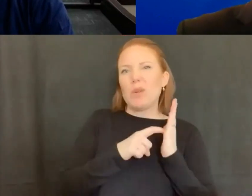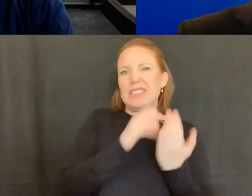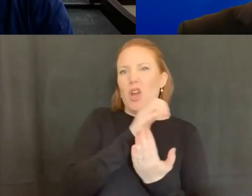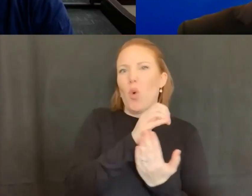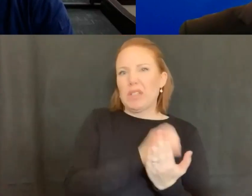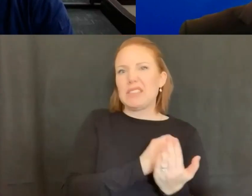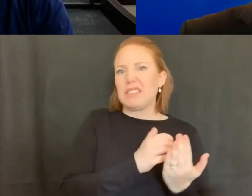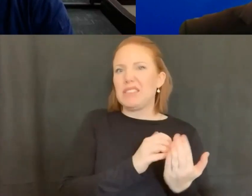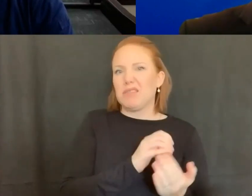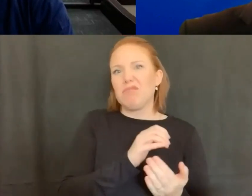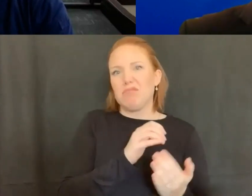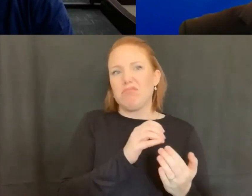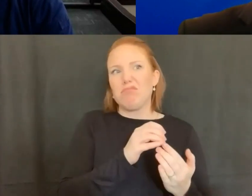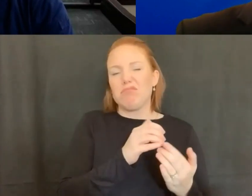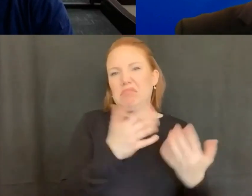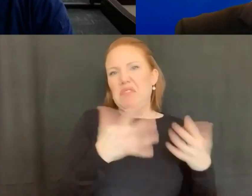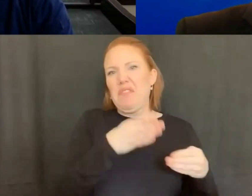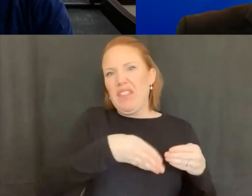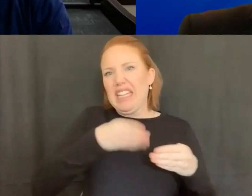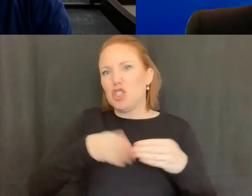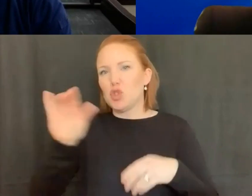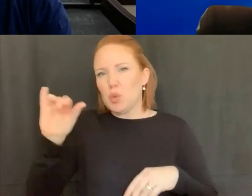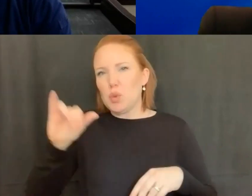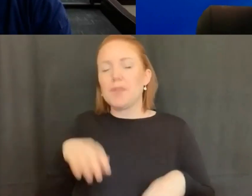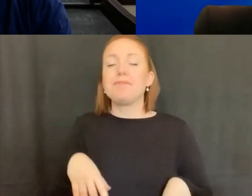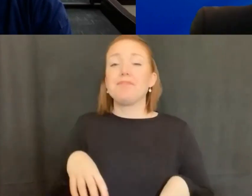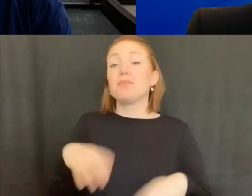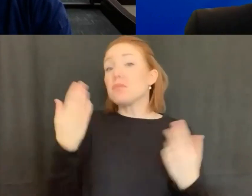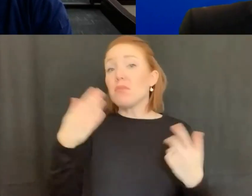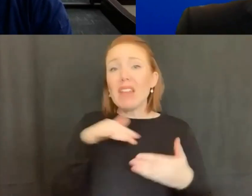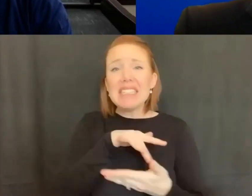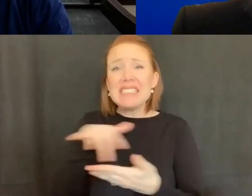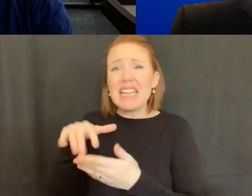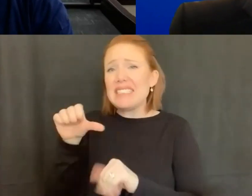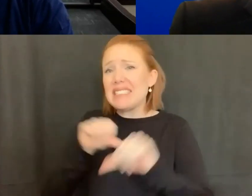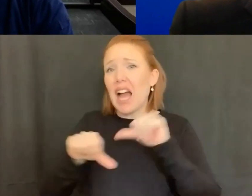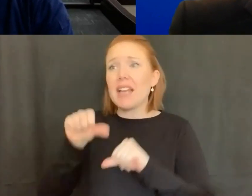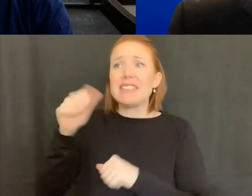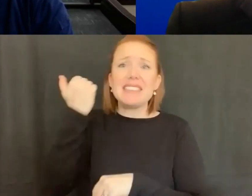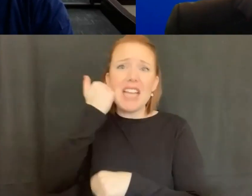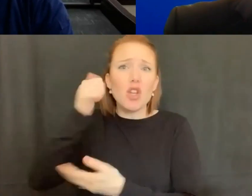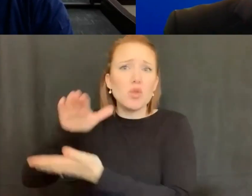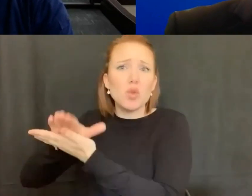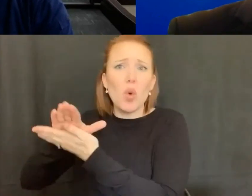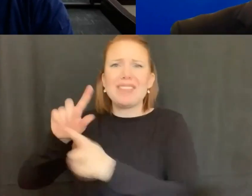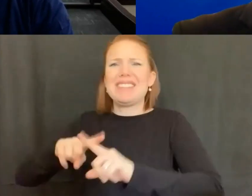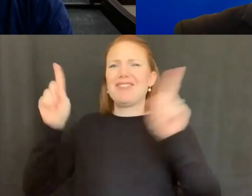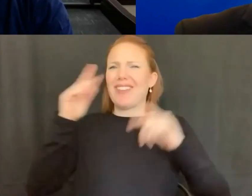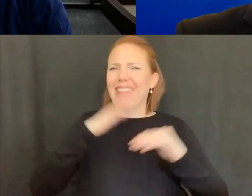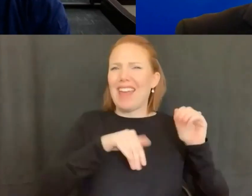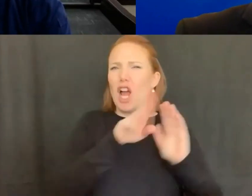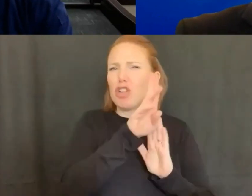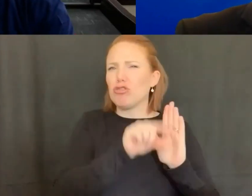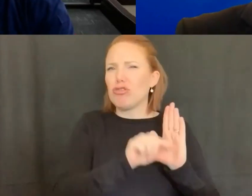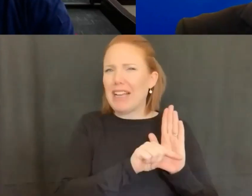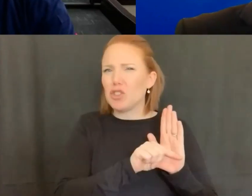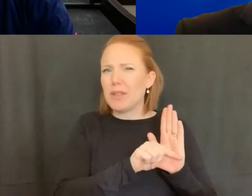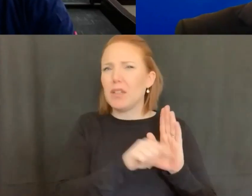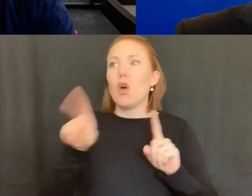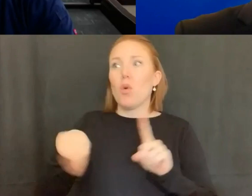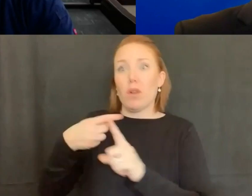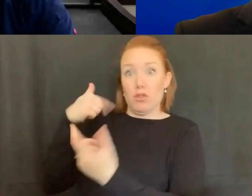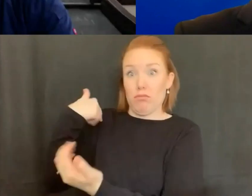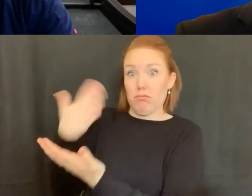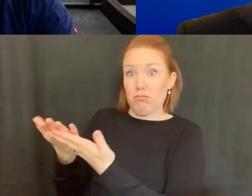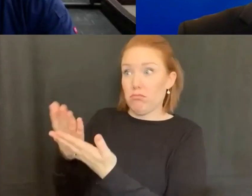Yeah. And and even studying science in dental school is going to be different than it is in undergrad. When you get to dental school,